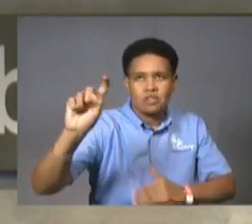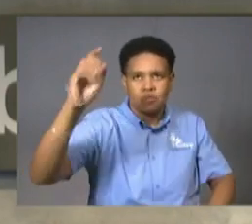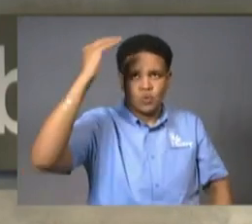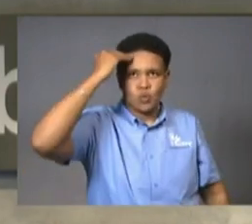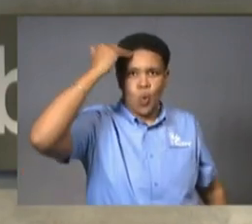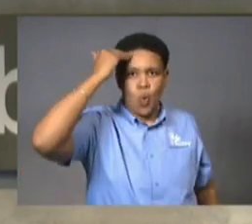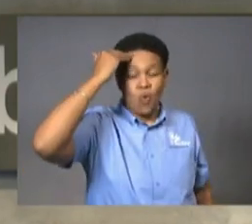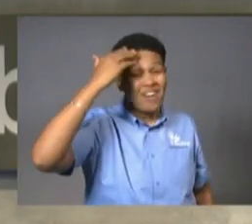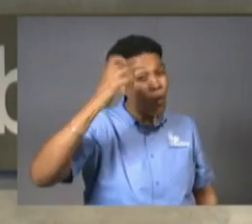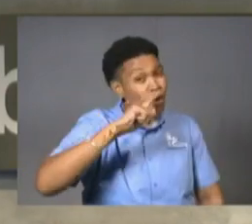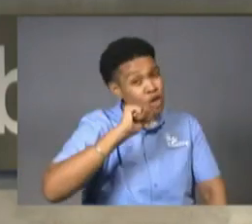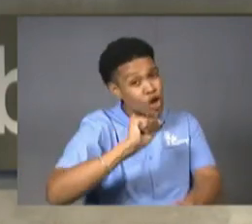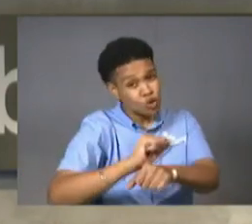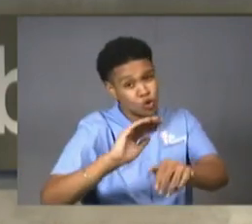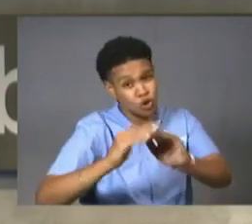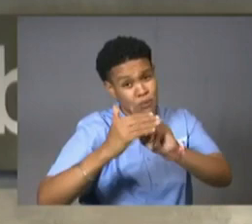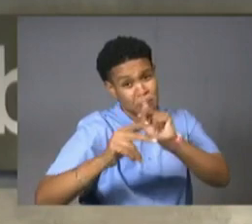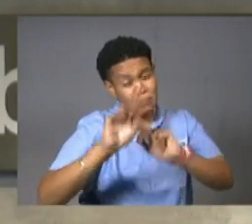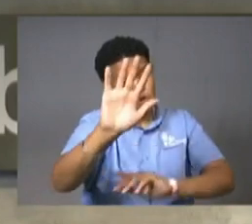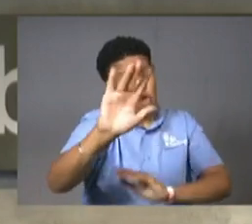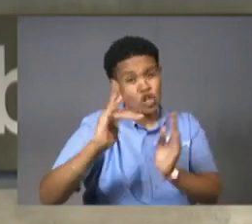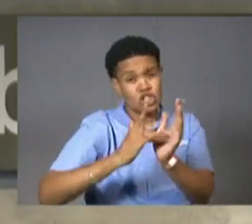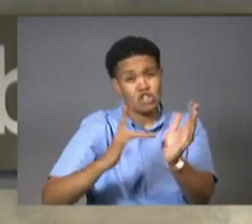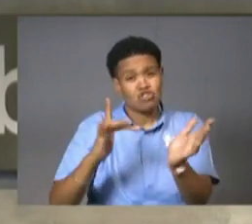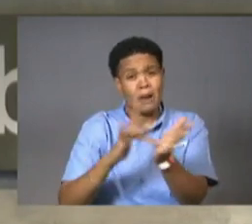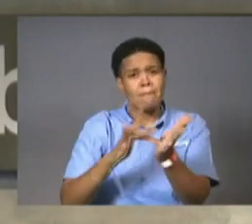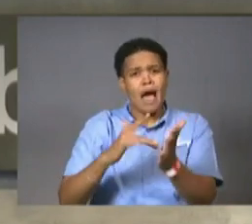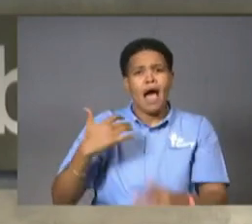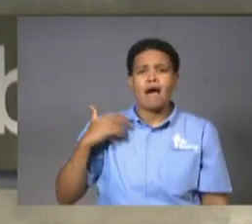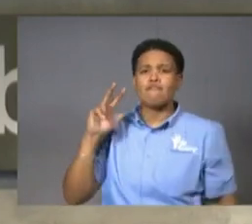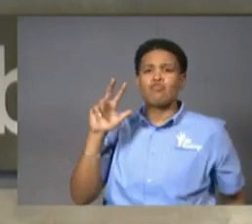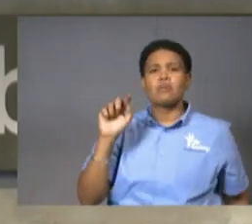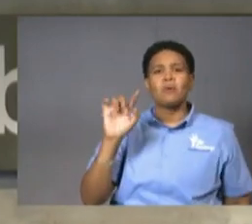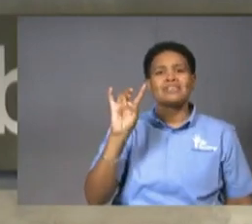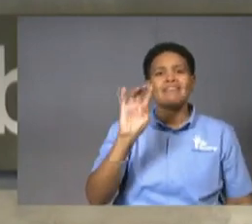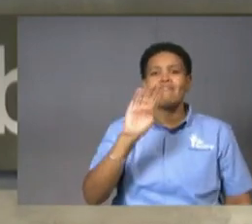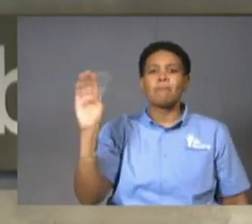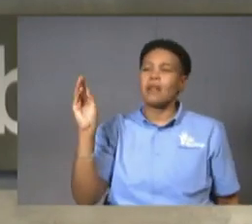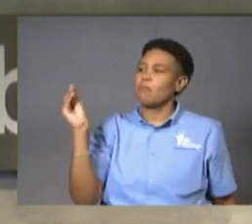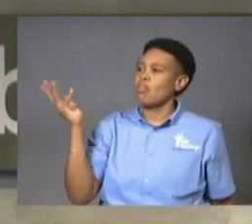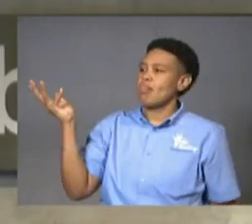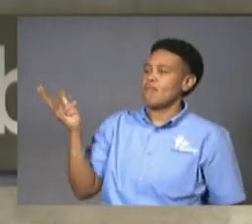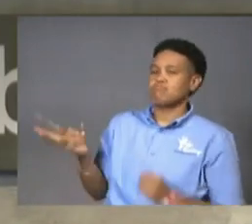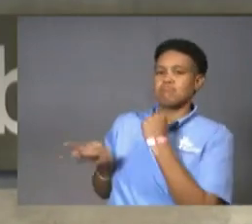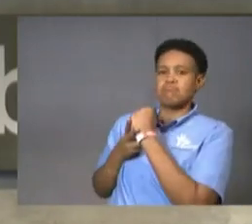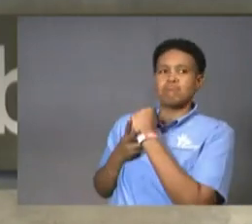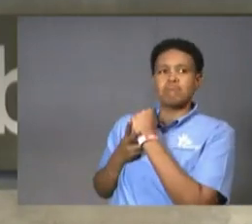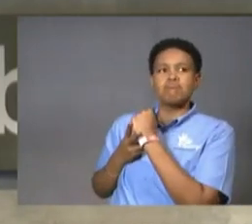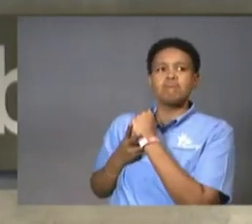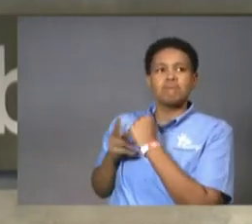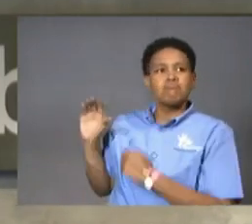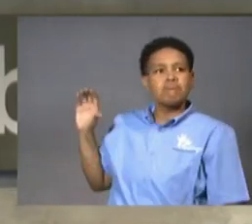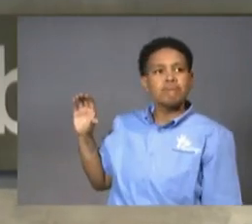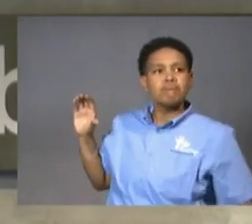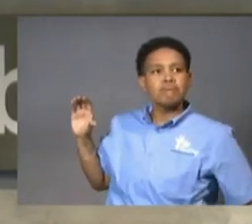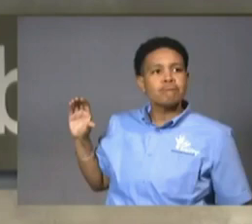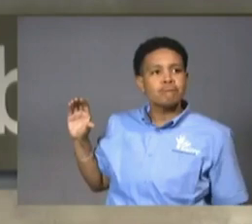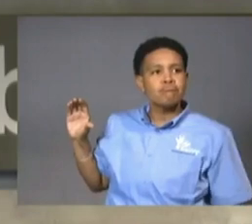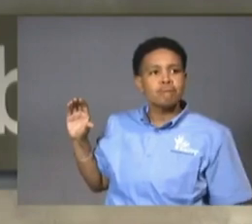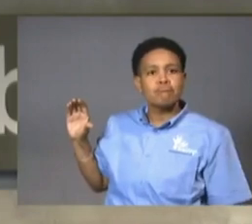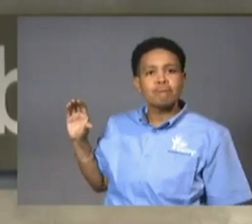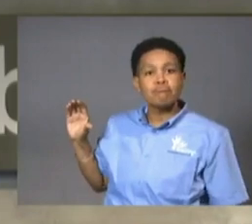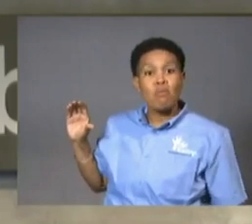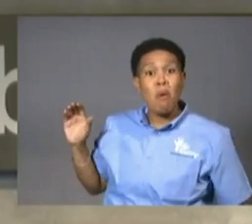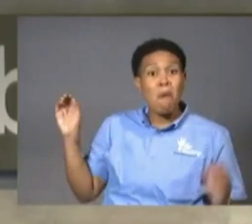bank has $3.7 billion of gross reserves, which is more gross reserves in the middle of